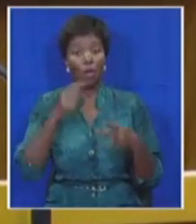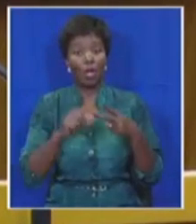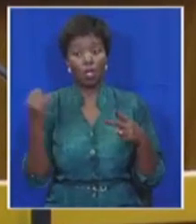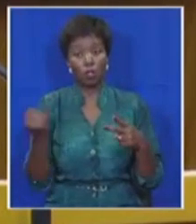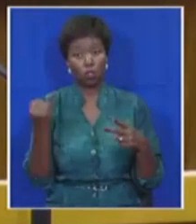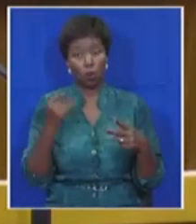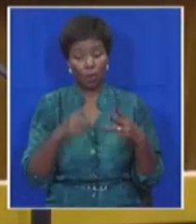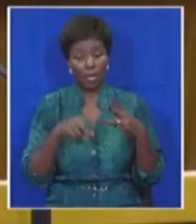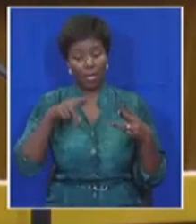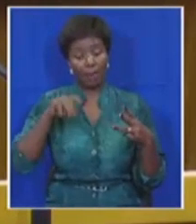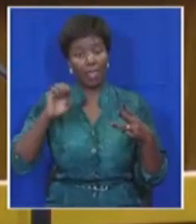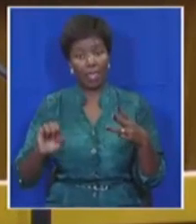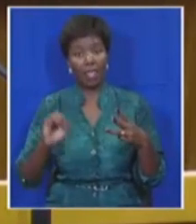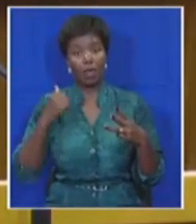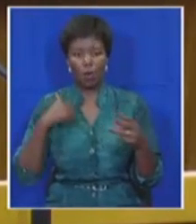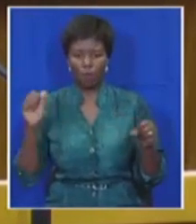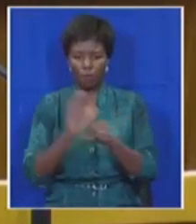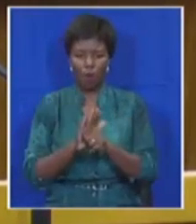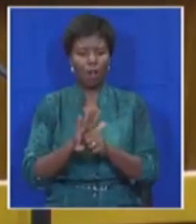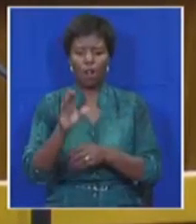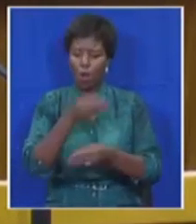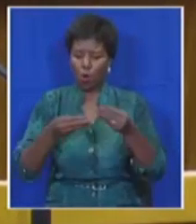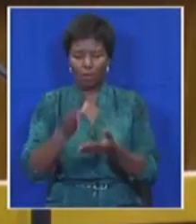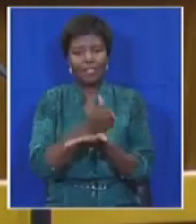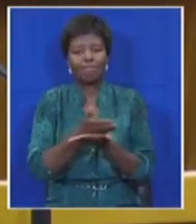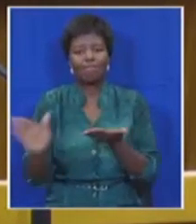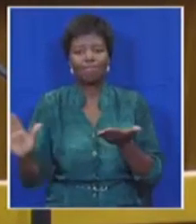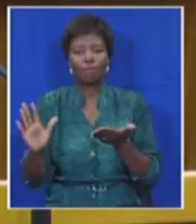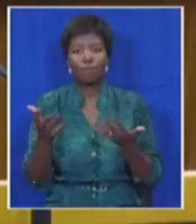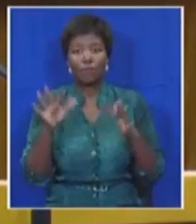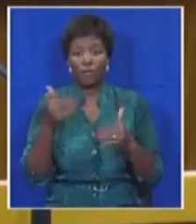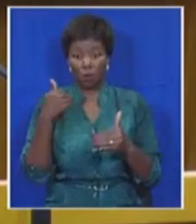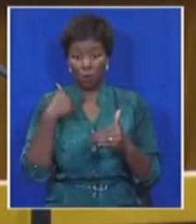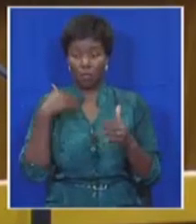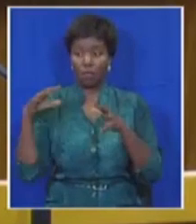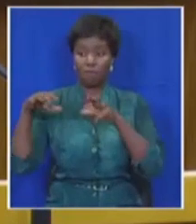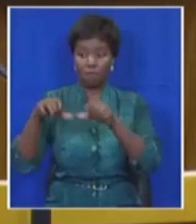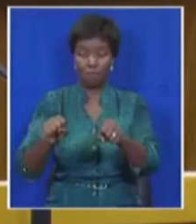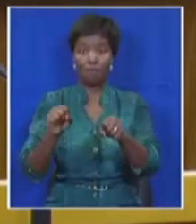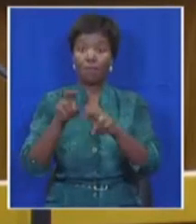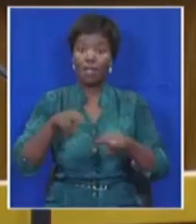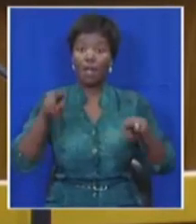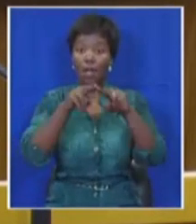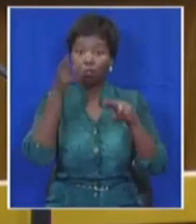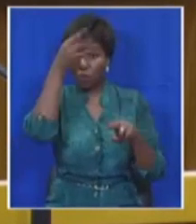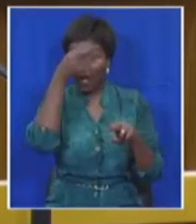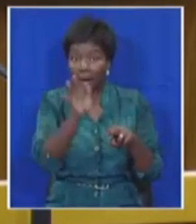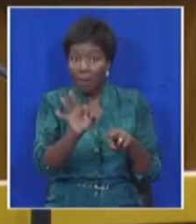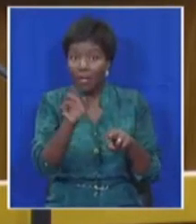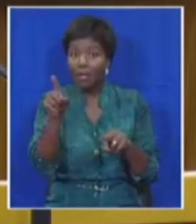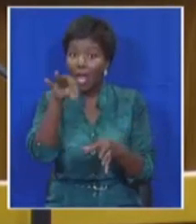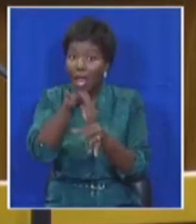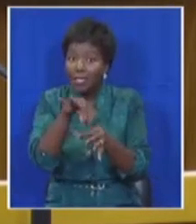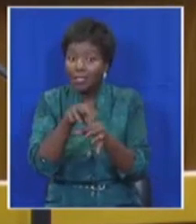will bring corruption-free government. And after we are elected to national government in 2019, we will stop